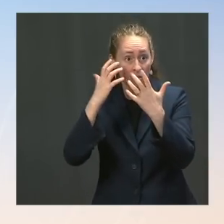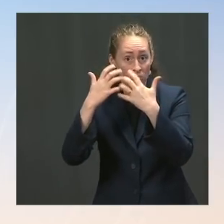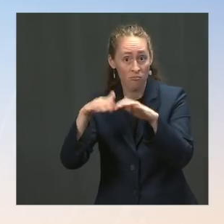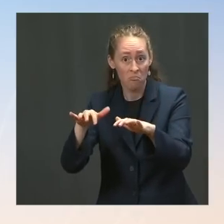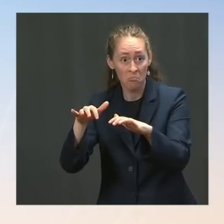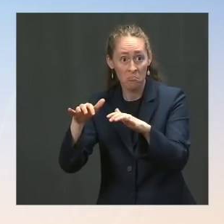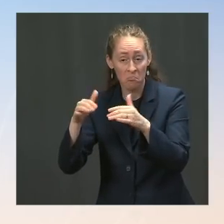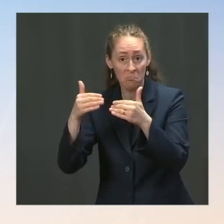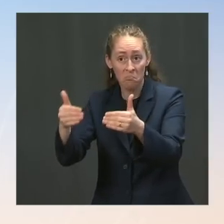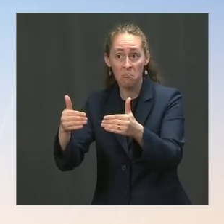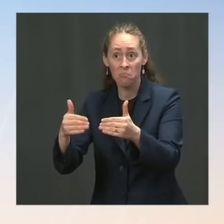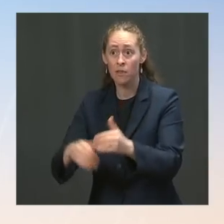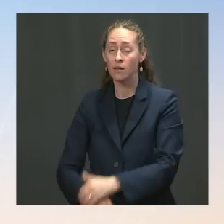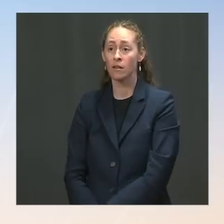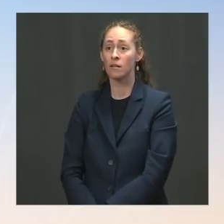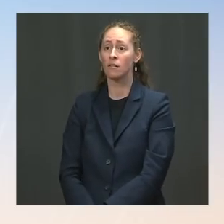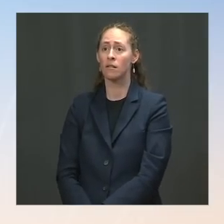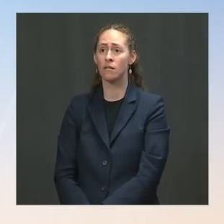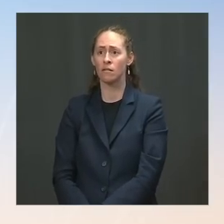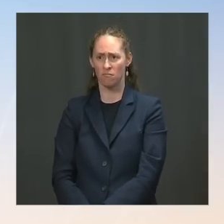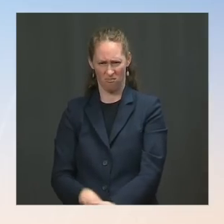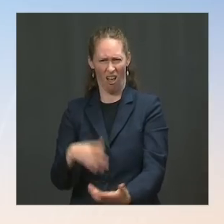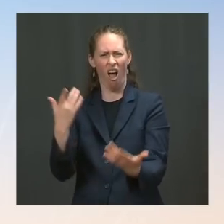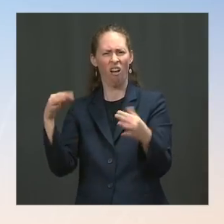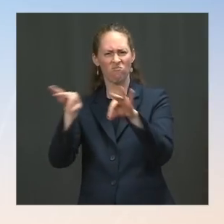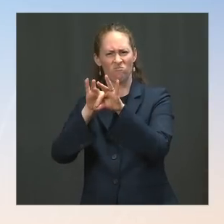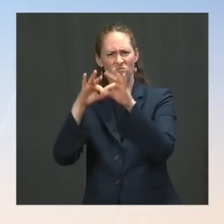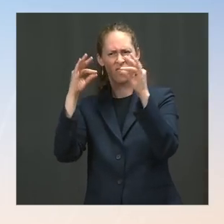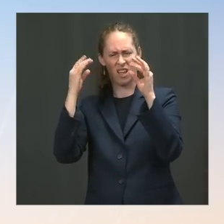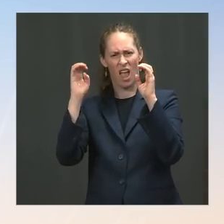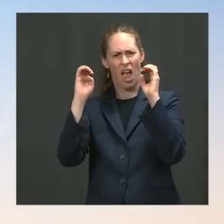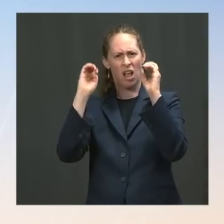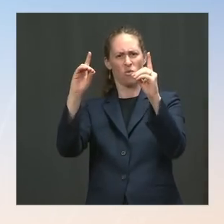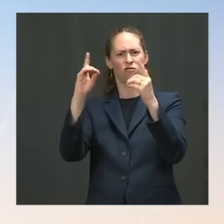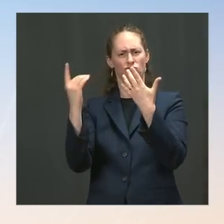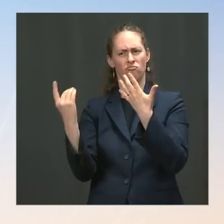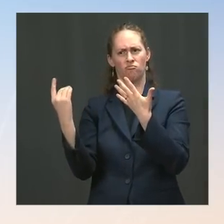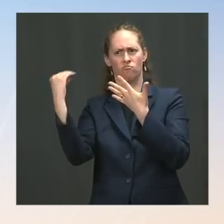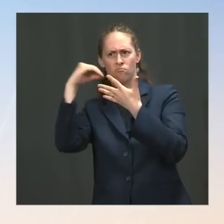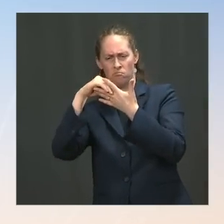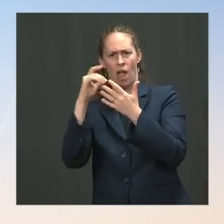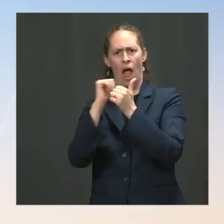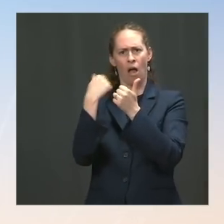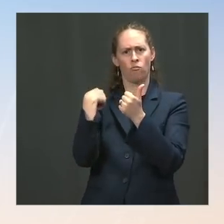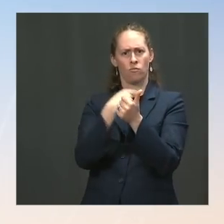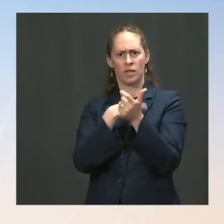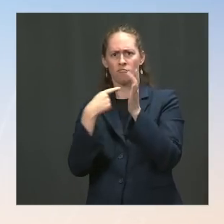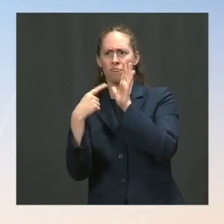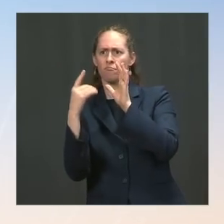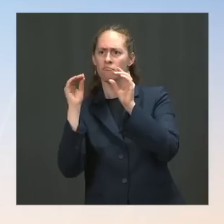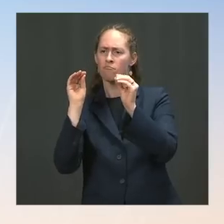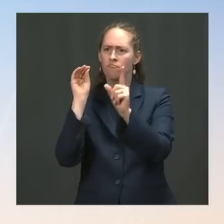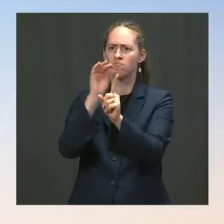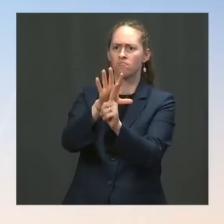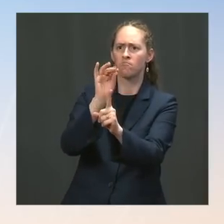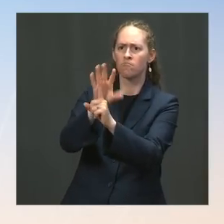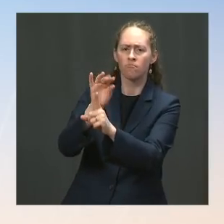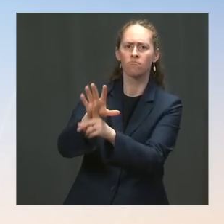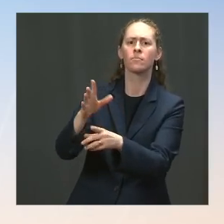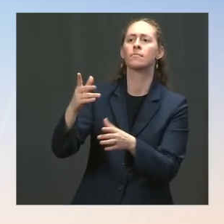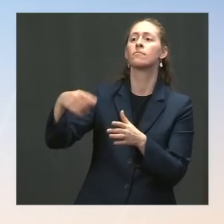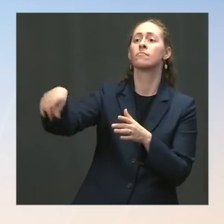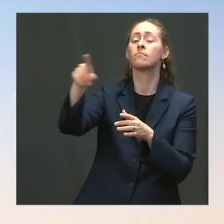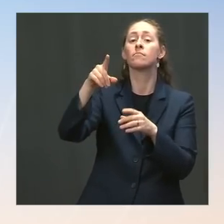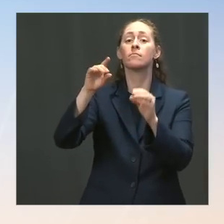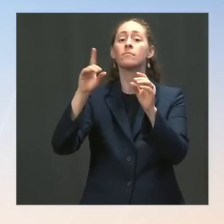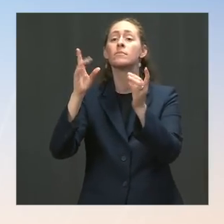think for us, the way we put it forward allows districts to and states to put in their proposals and how they